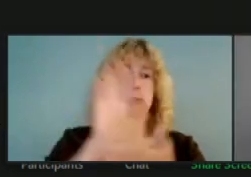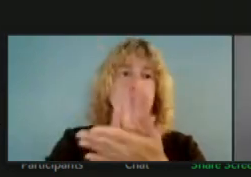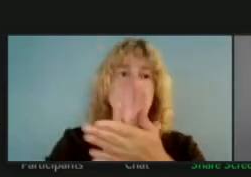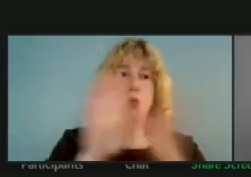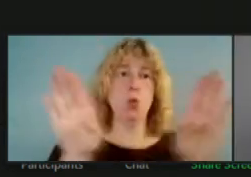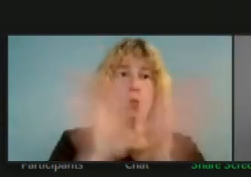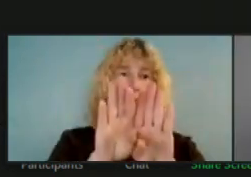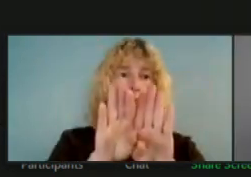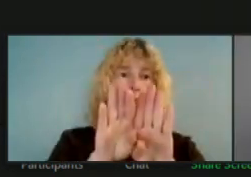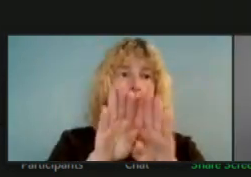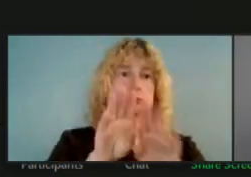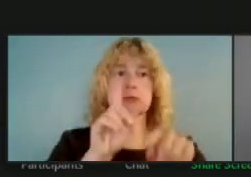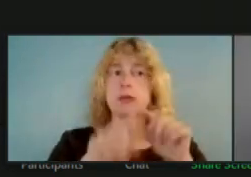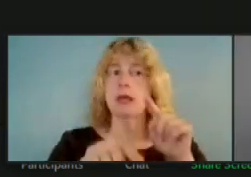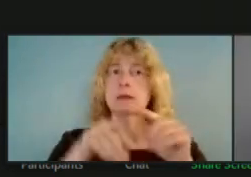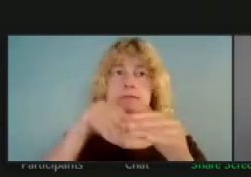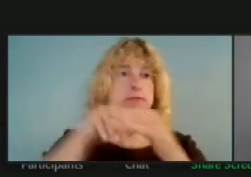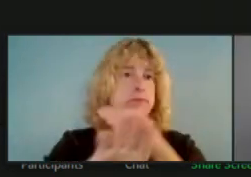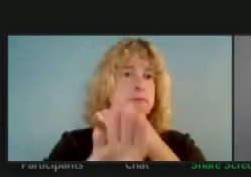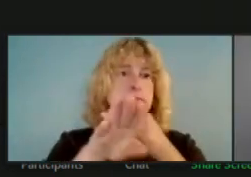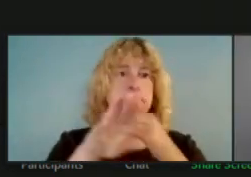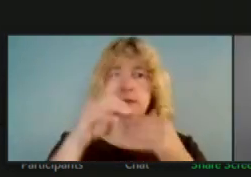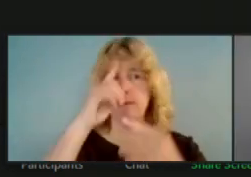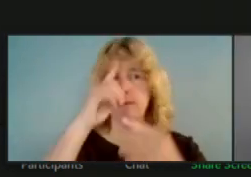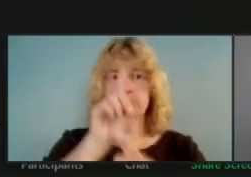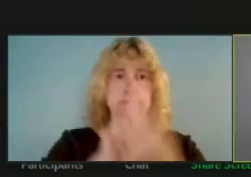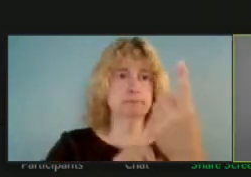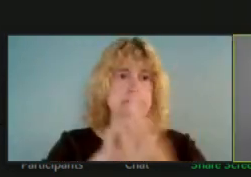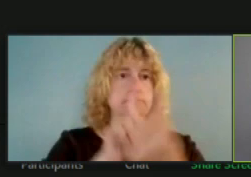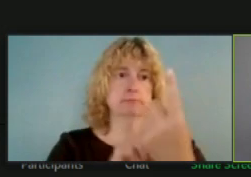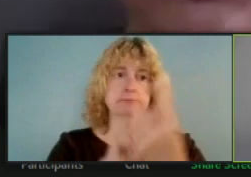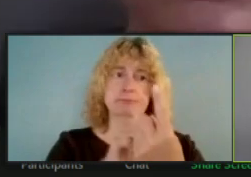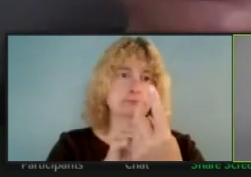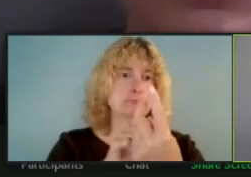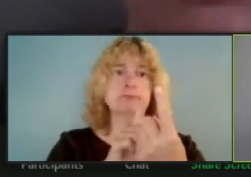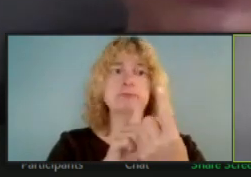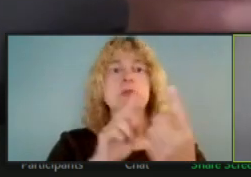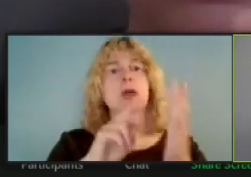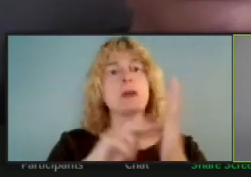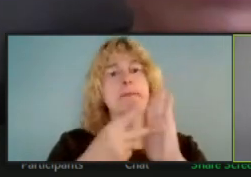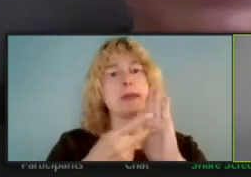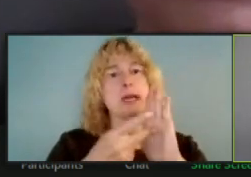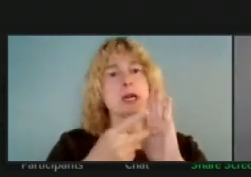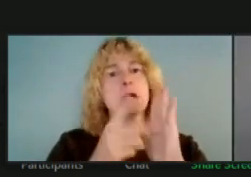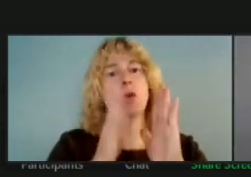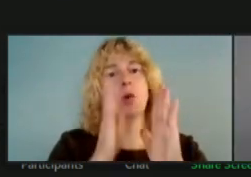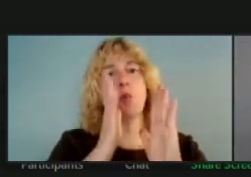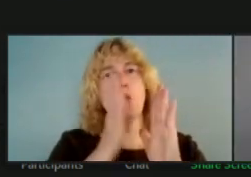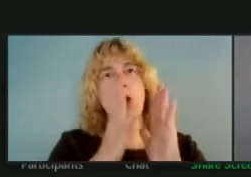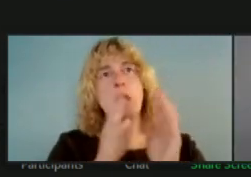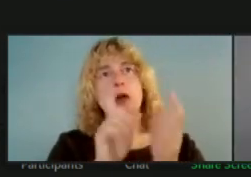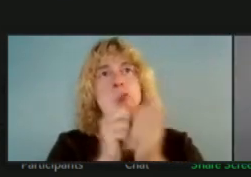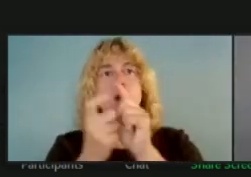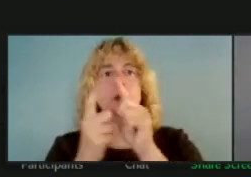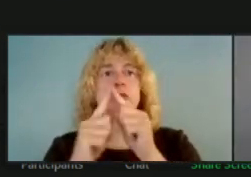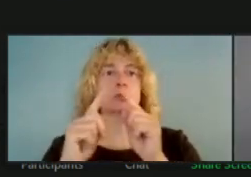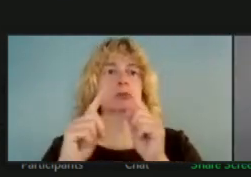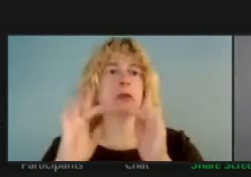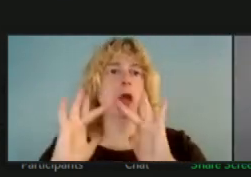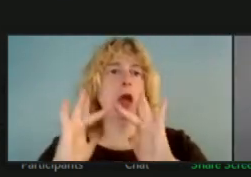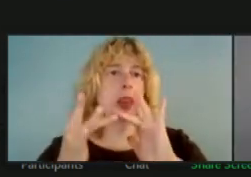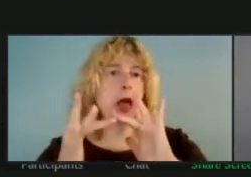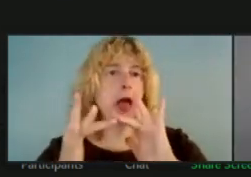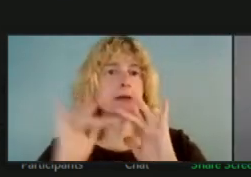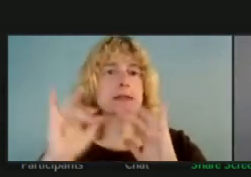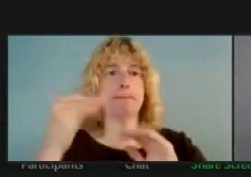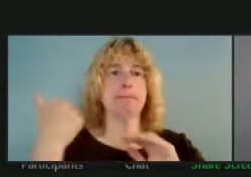in-person instruction. In other words, we would shift to a posture of what it looked like in the spring,